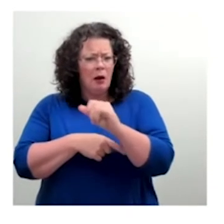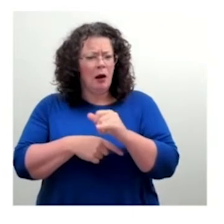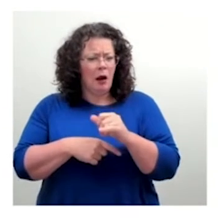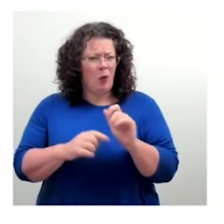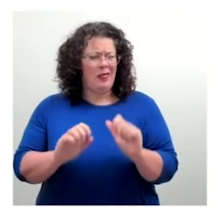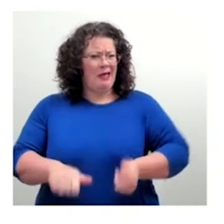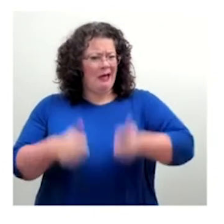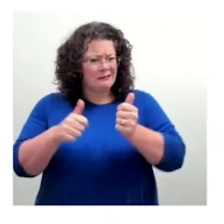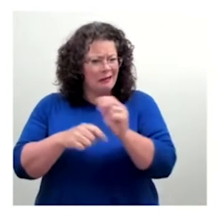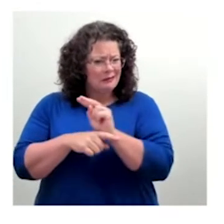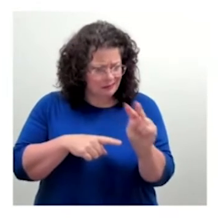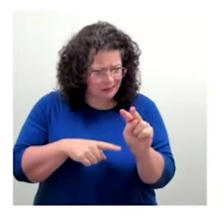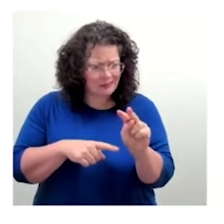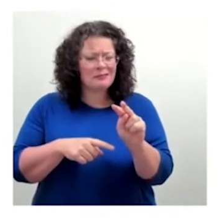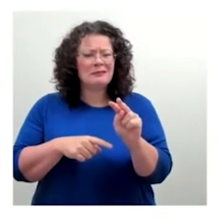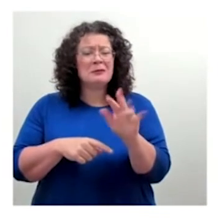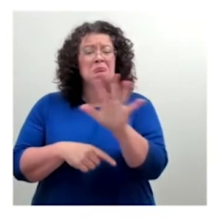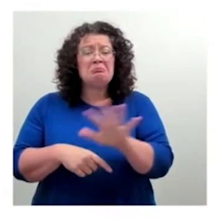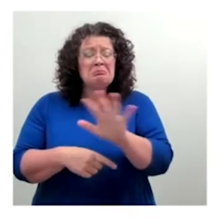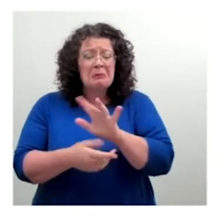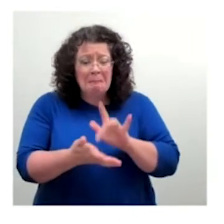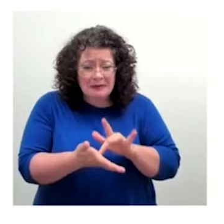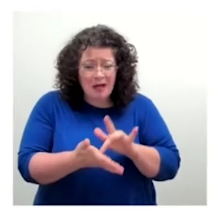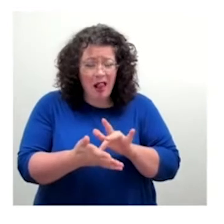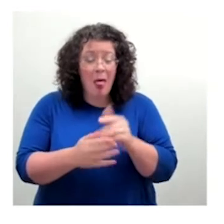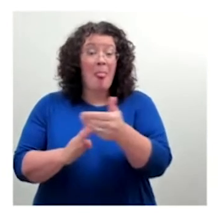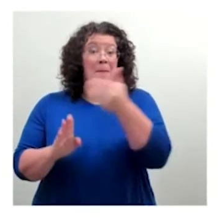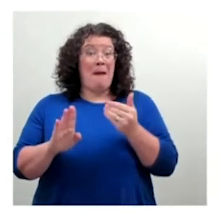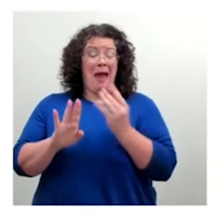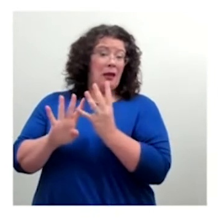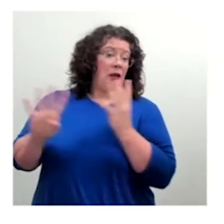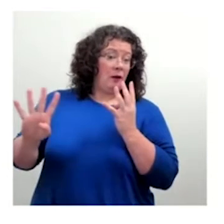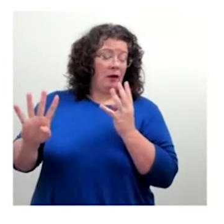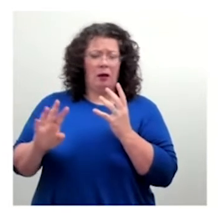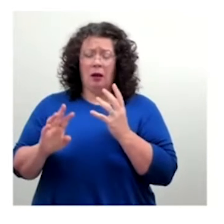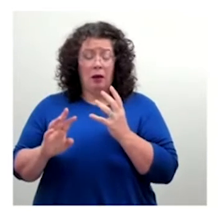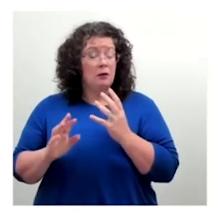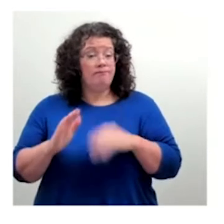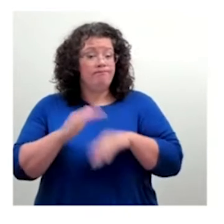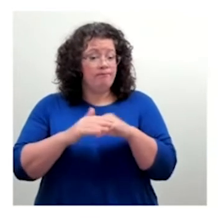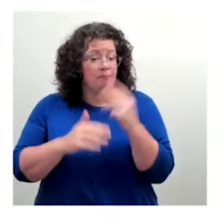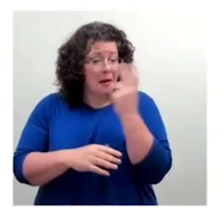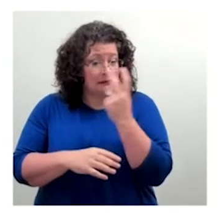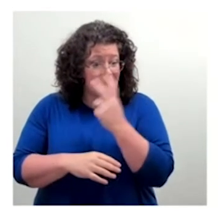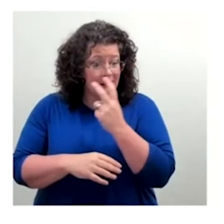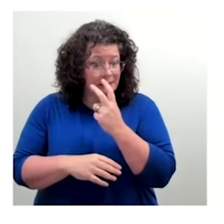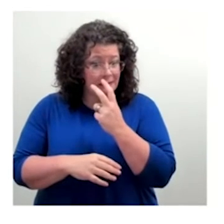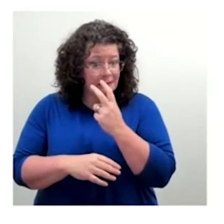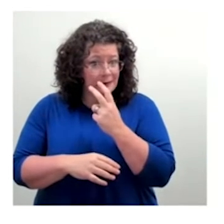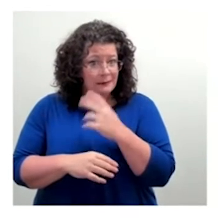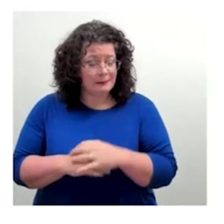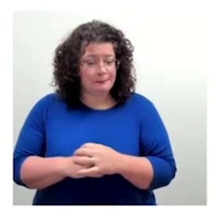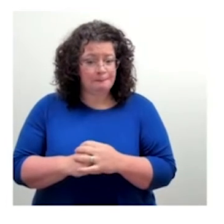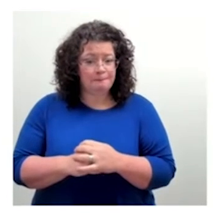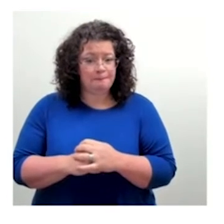queue. And if you can look at something, if you can see it, everyone in front of you, for sure, they can see it. But everyone that's behind you,